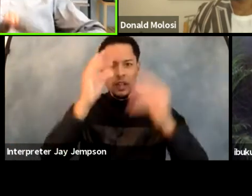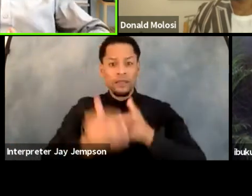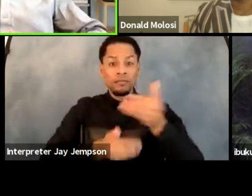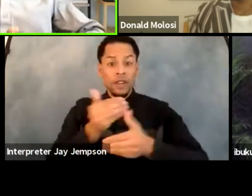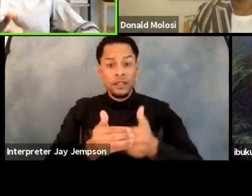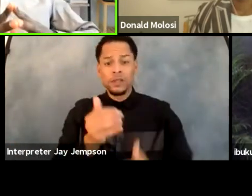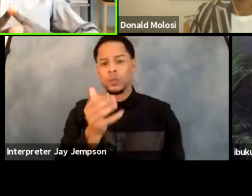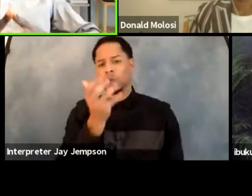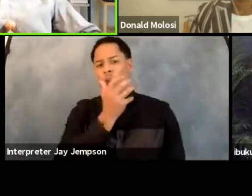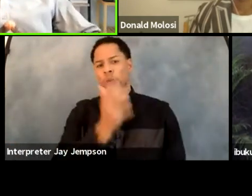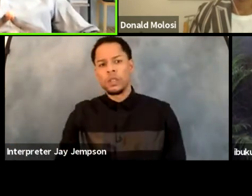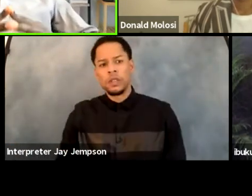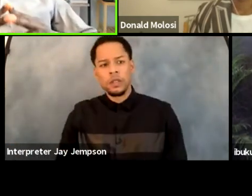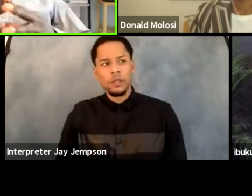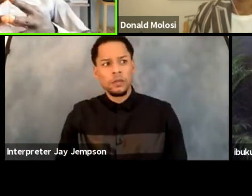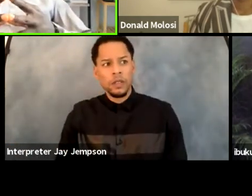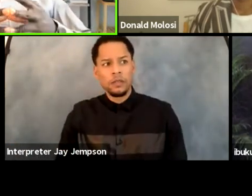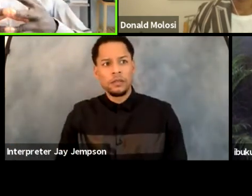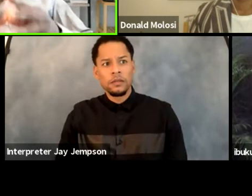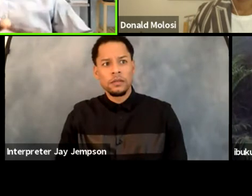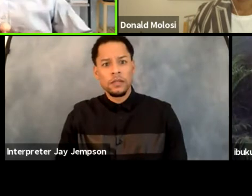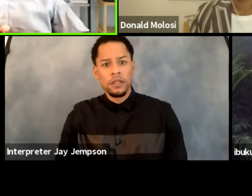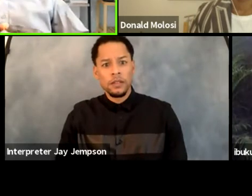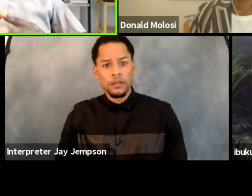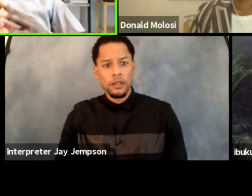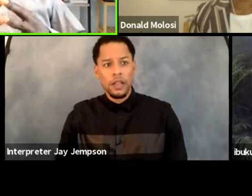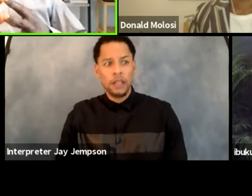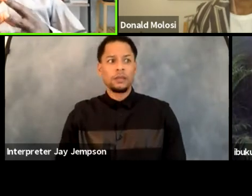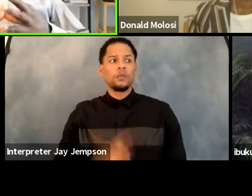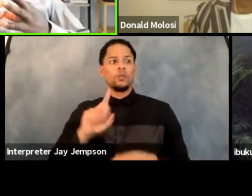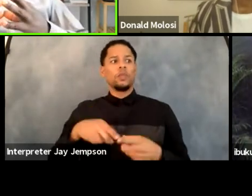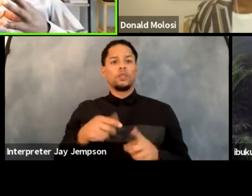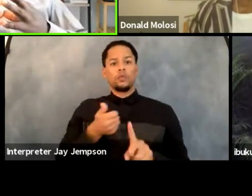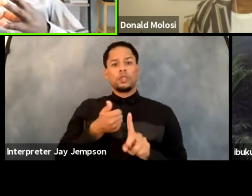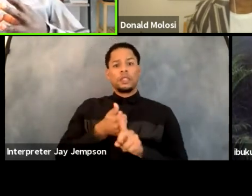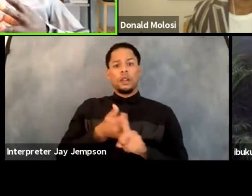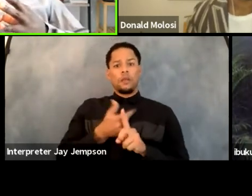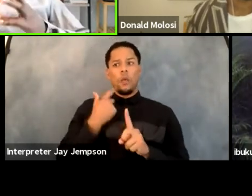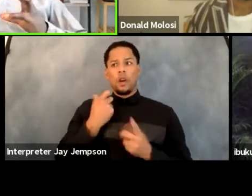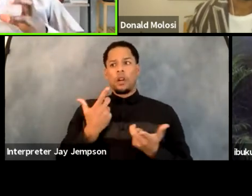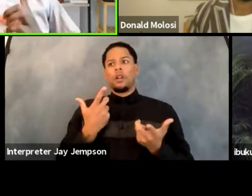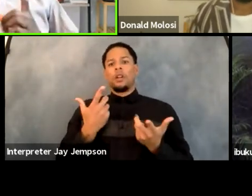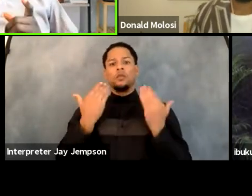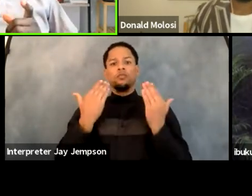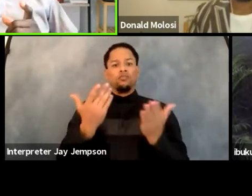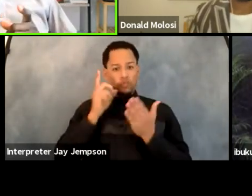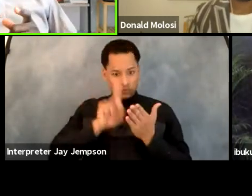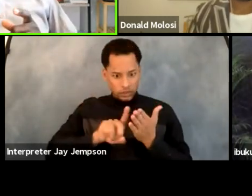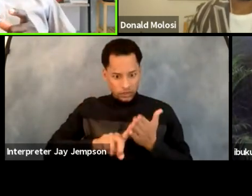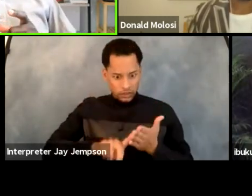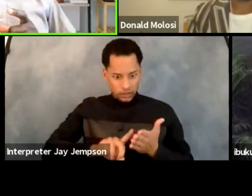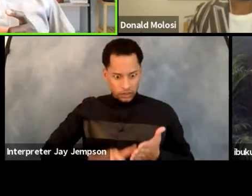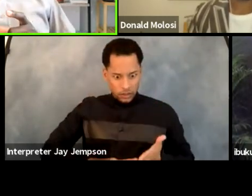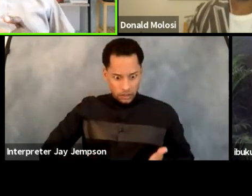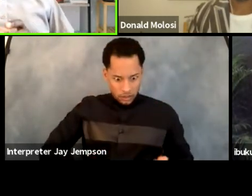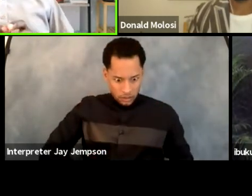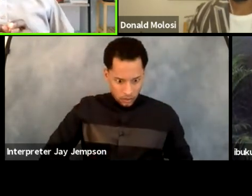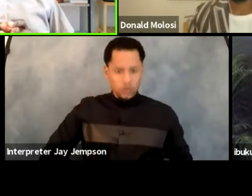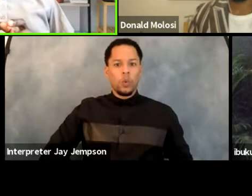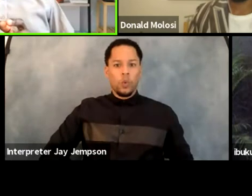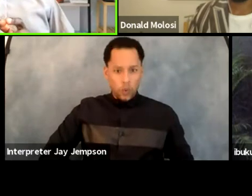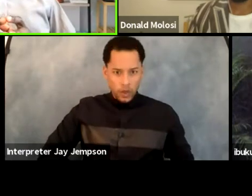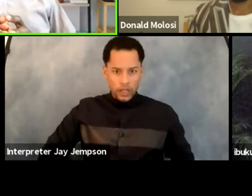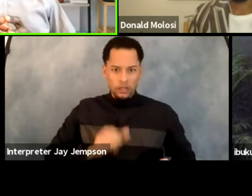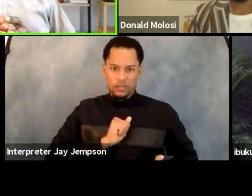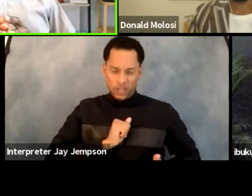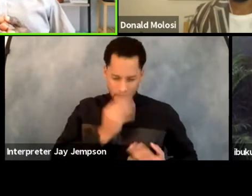if you want to do that research and all of that by yourself, that you're considering and asking those critical